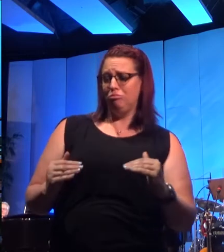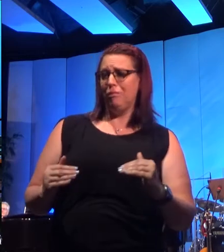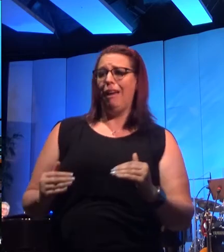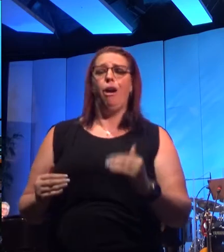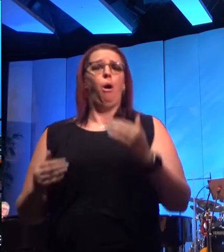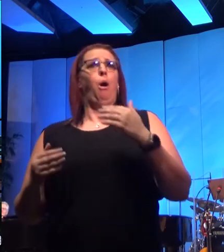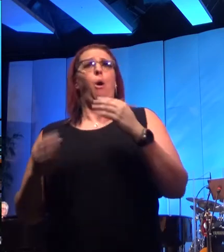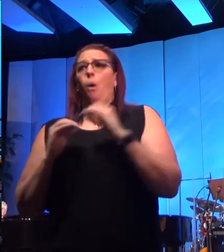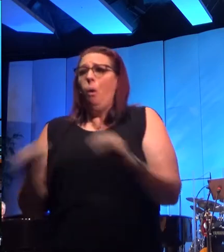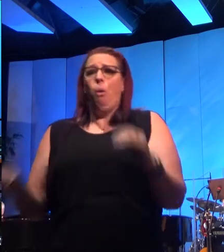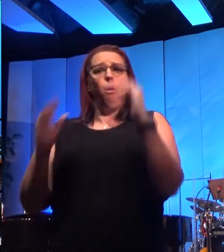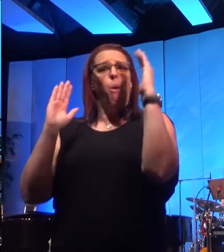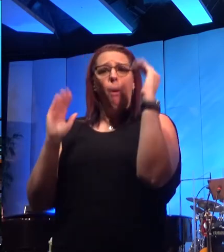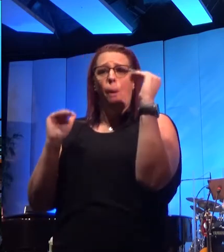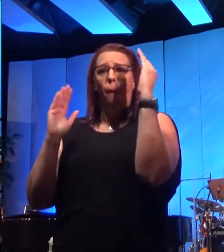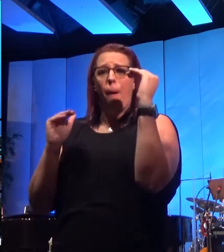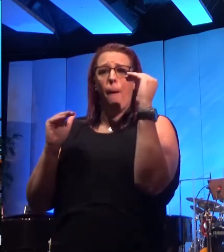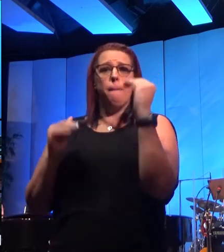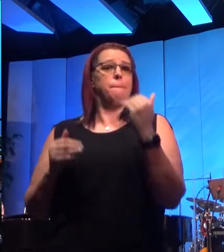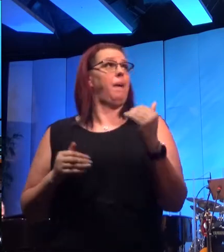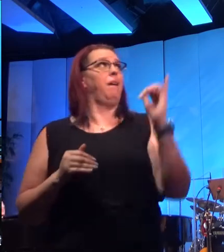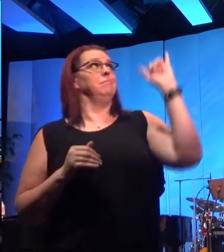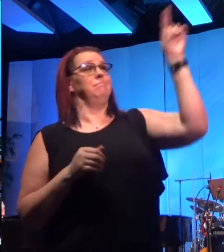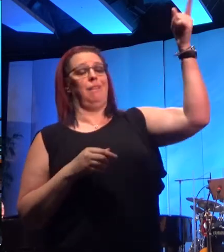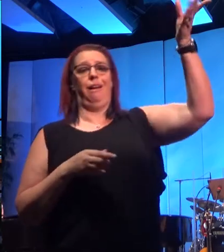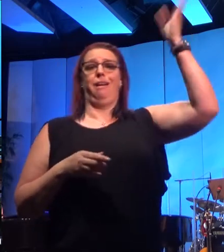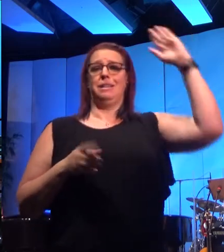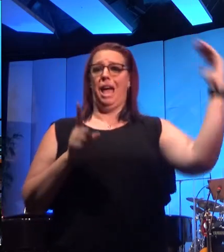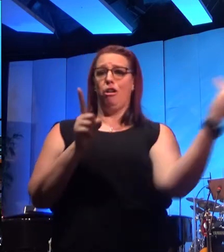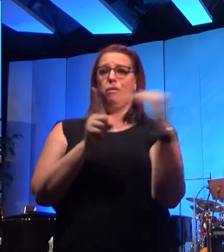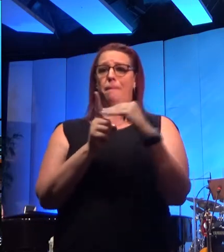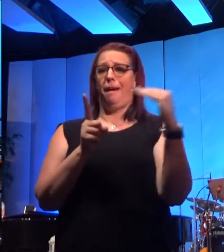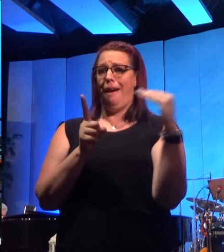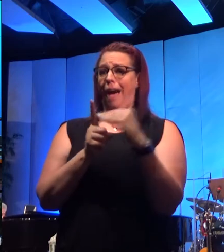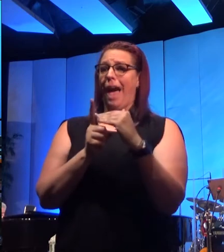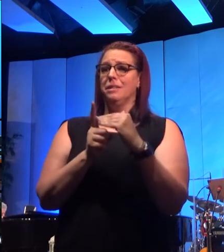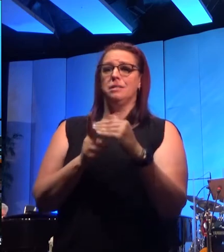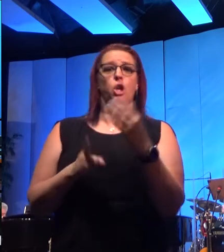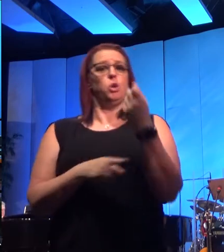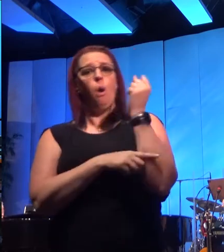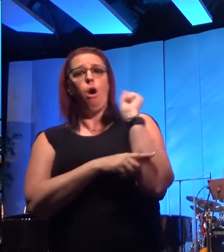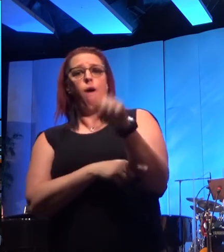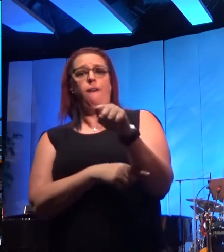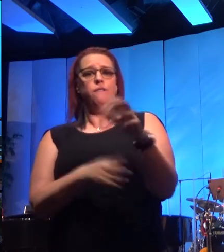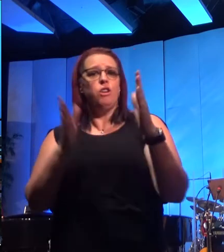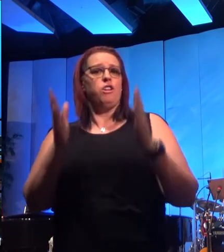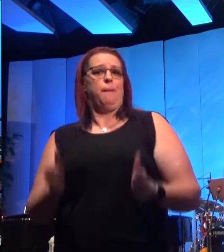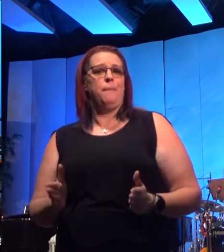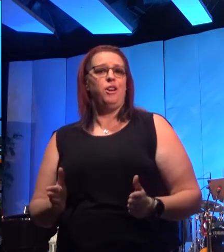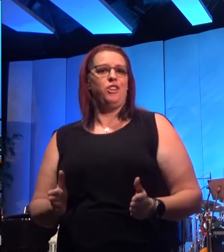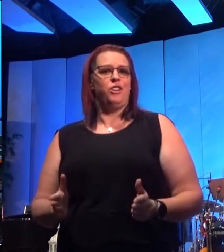it's hopeless. That's what love reminds you. You're an overcomer.